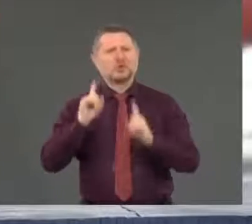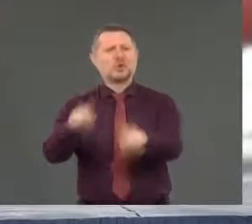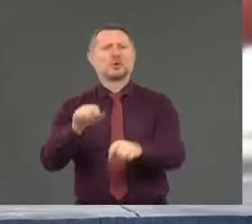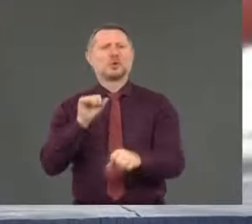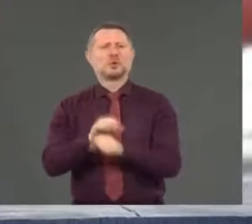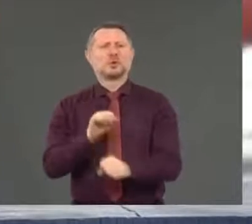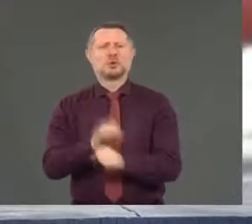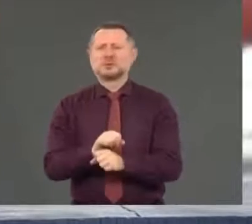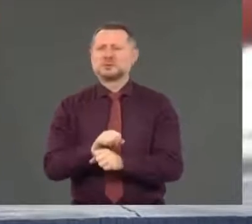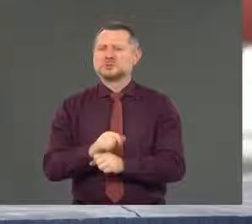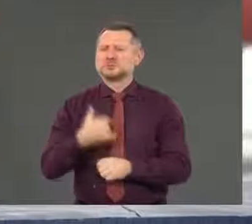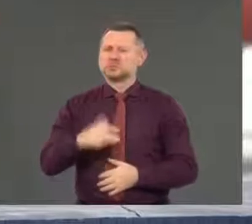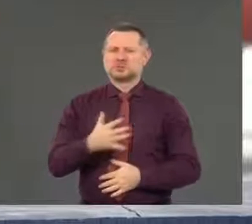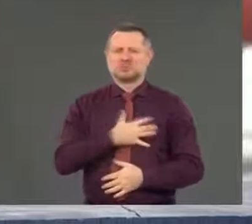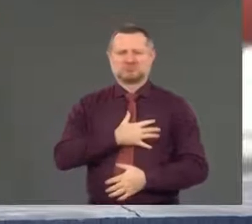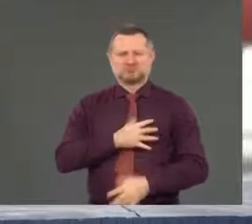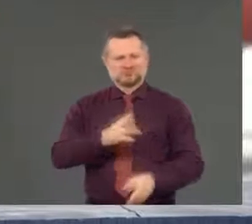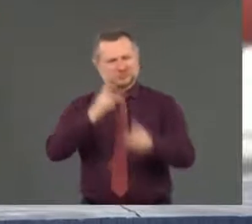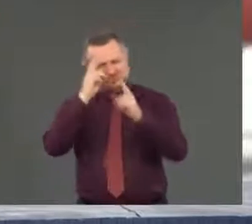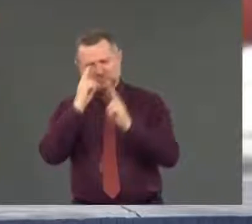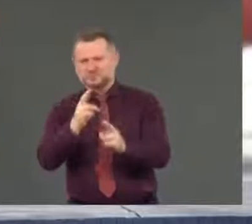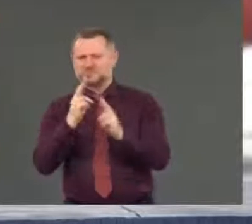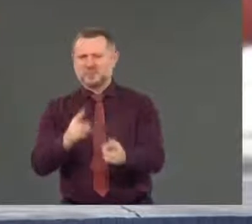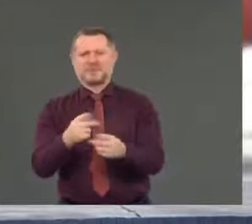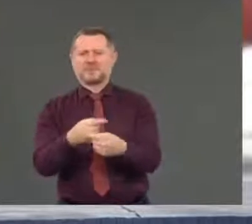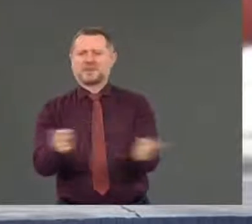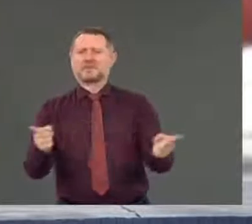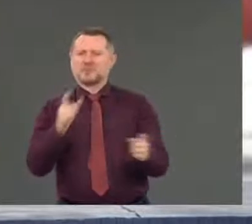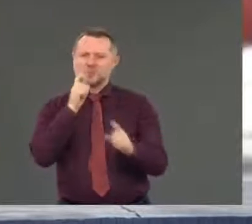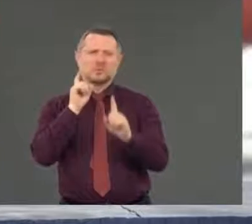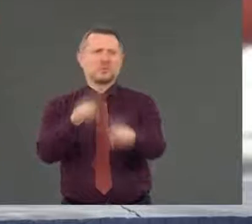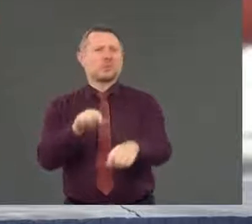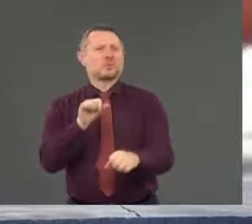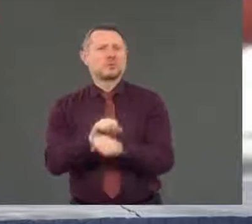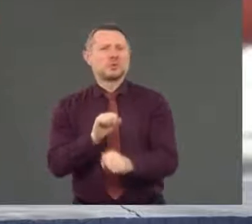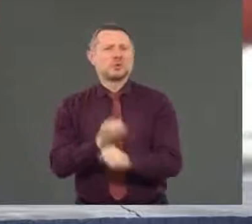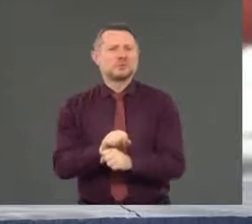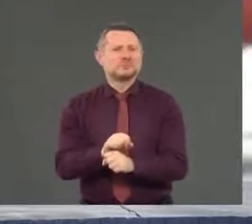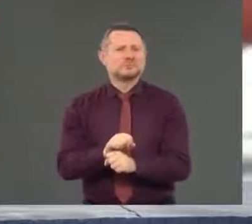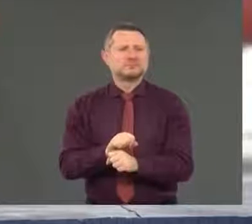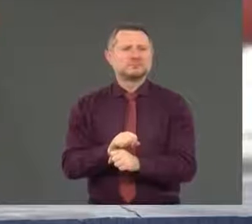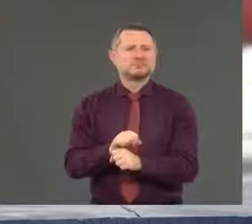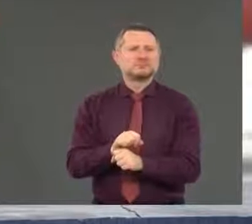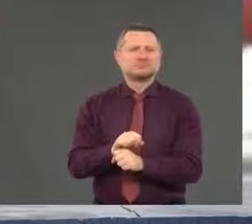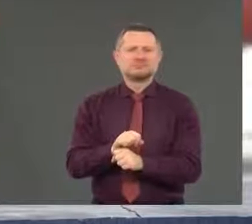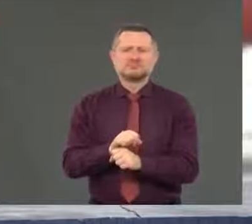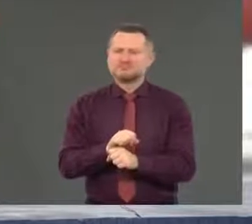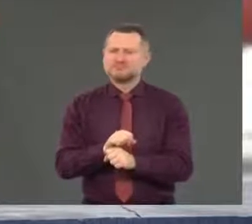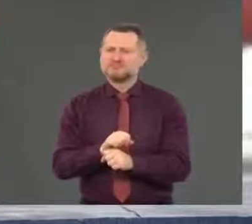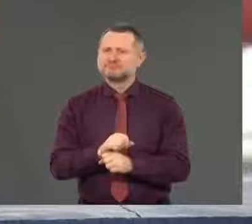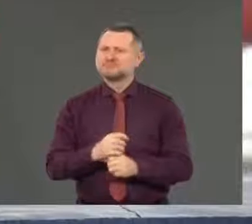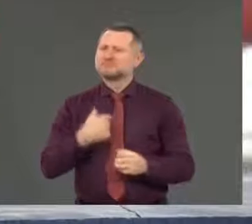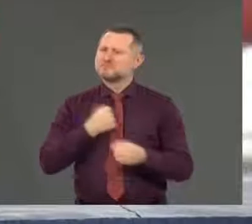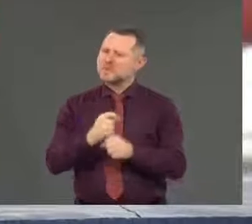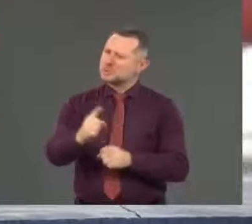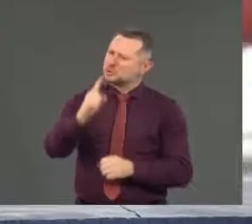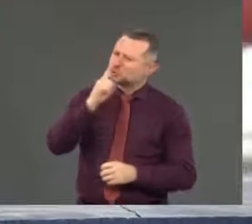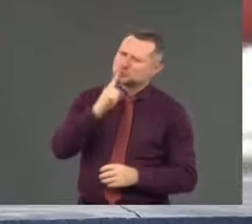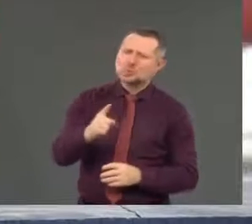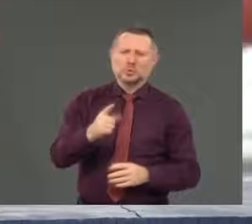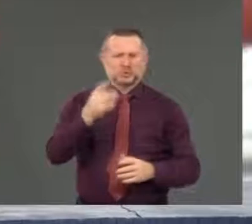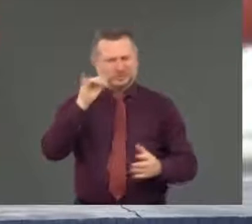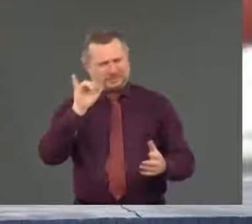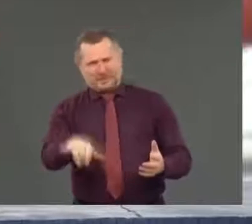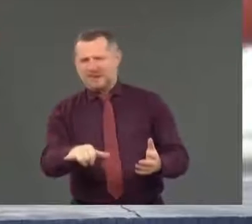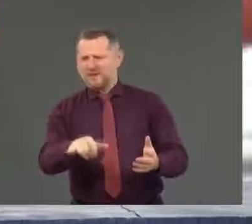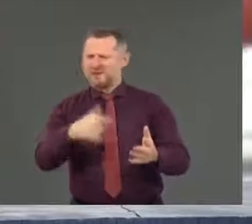have such respect and esteem for what they did. And I want to make sure that we repay